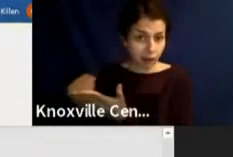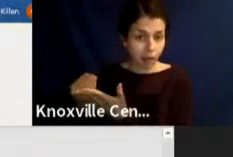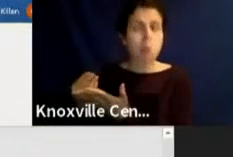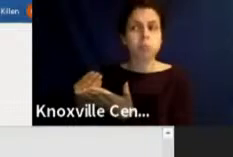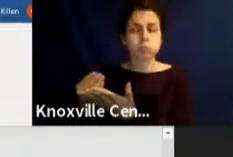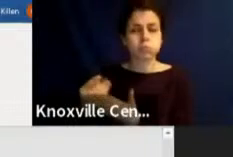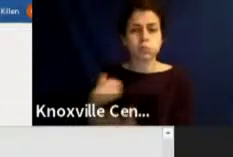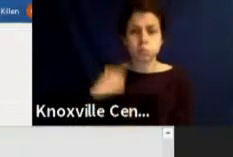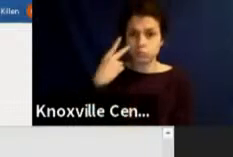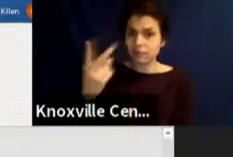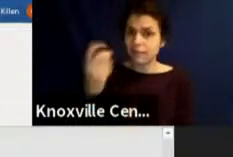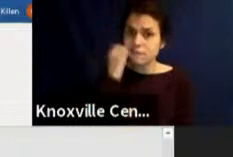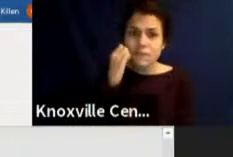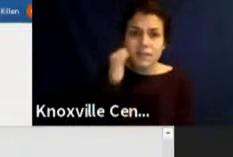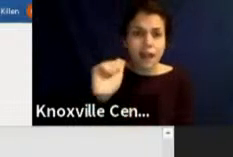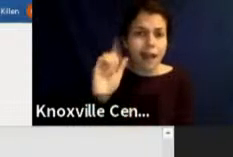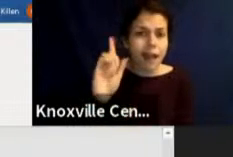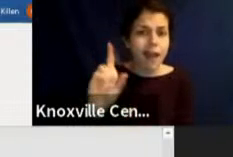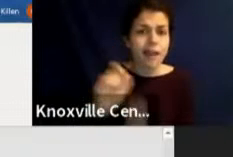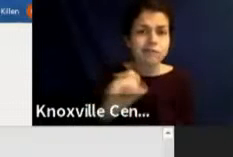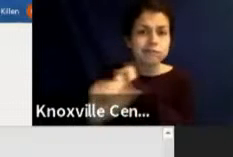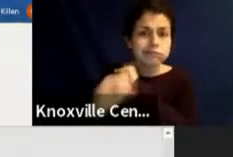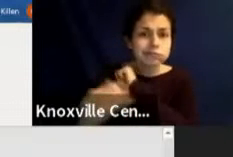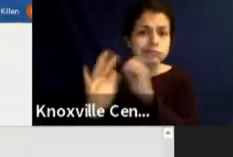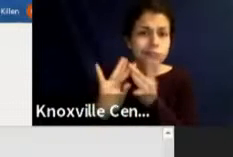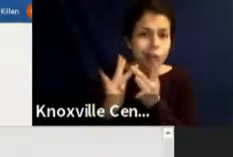ads every day online for,